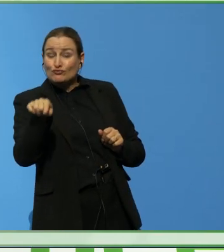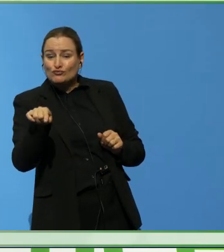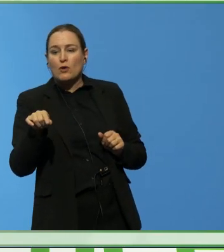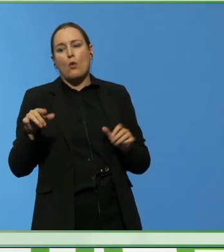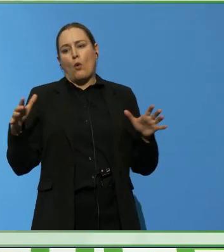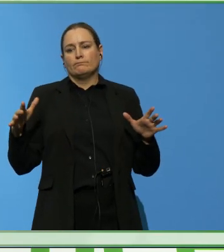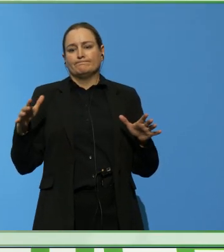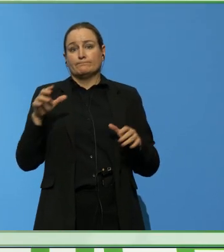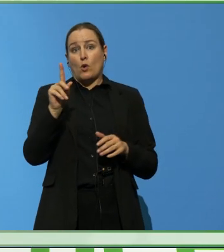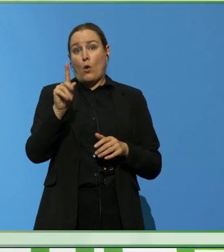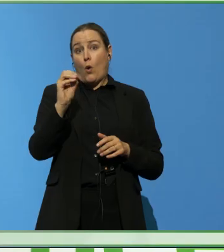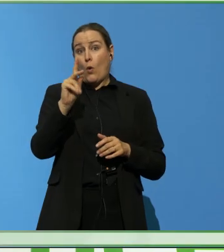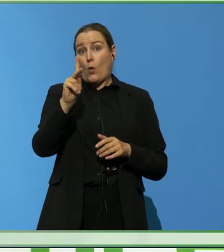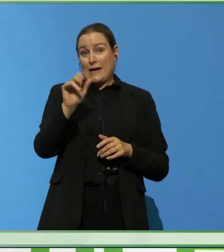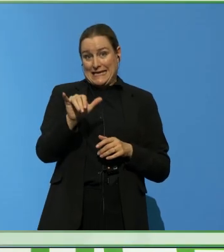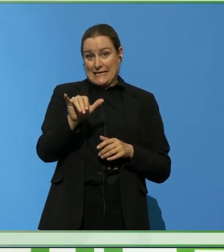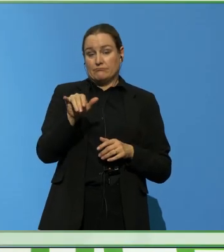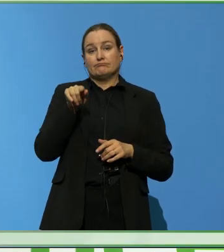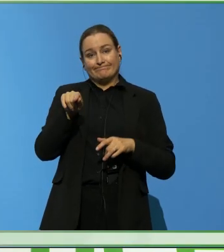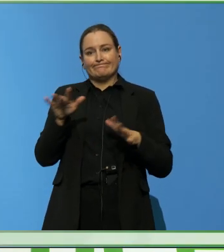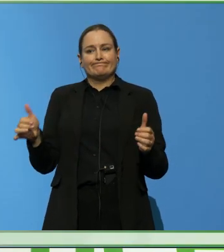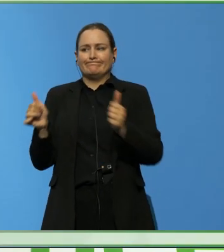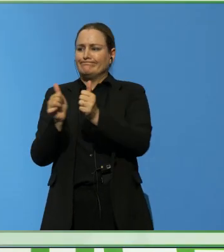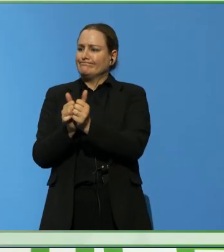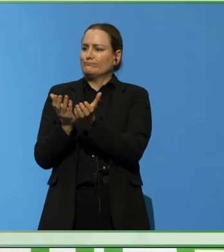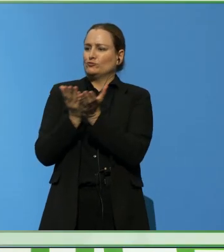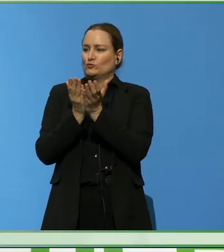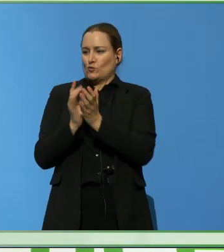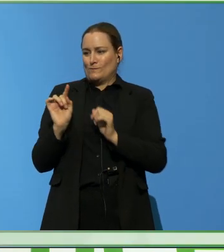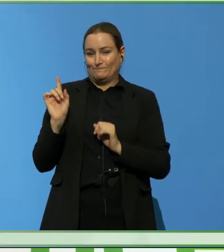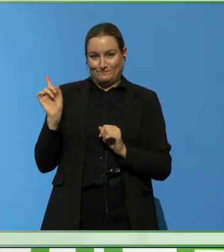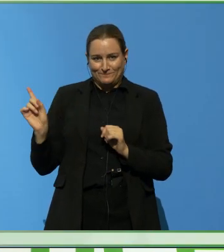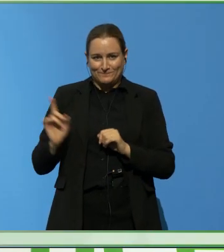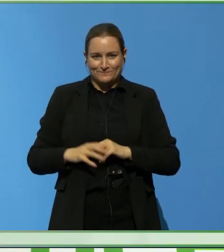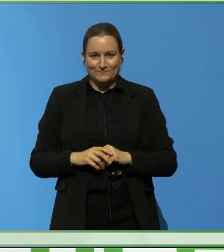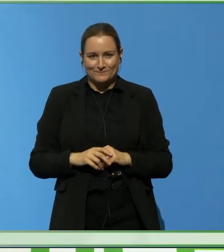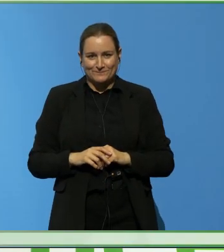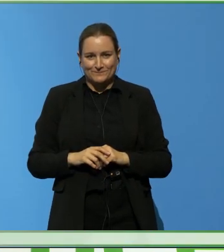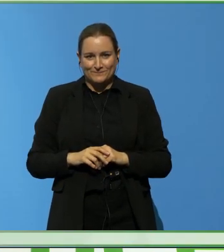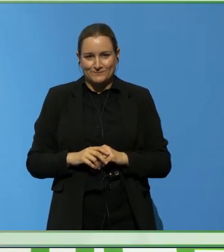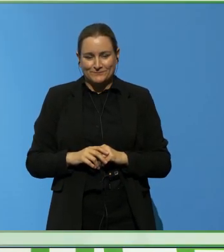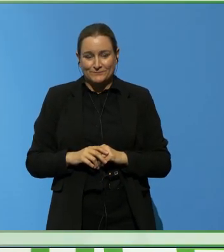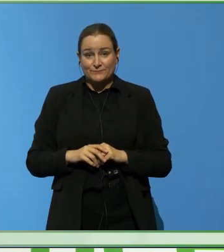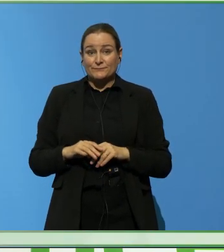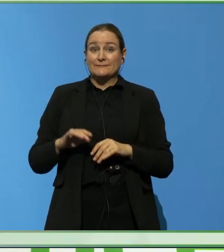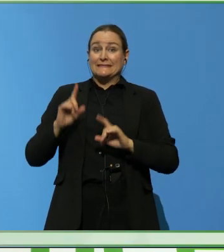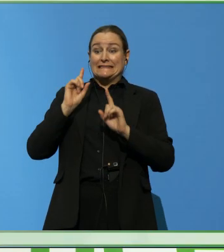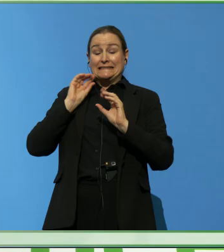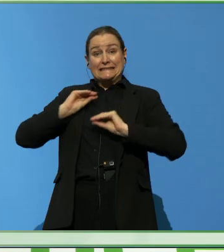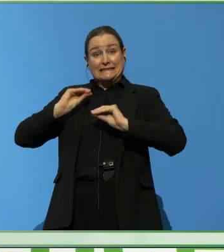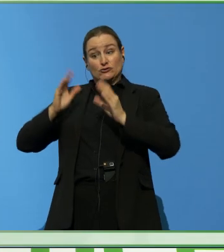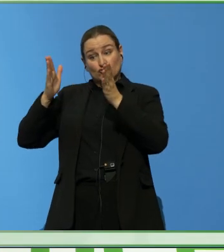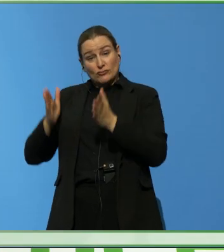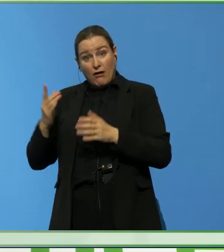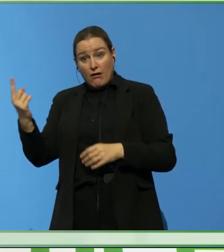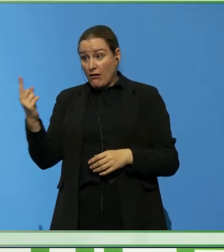with a special needs school. The teachers and caregivers We're involved to support girls in shaping their